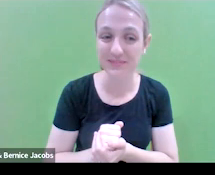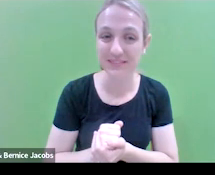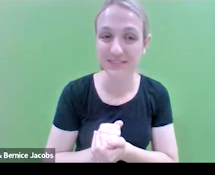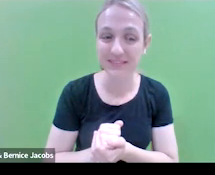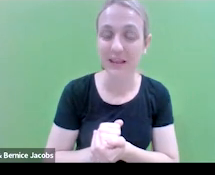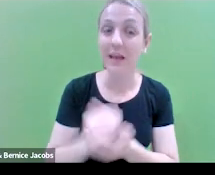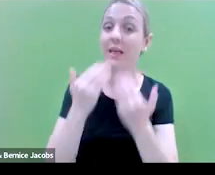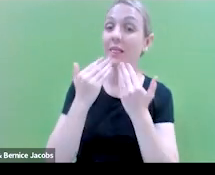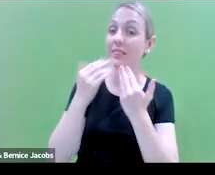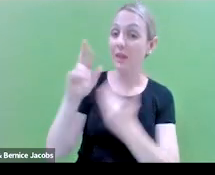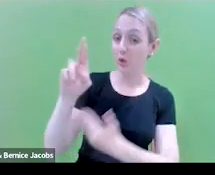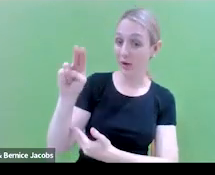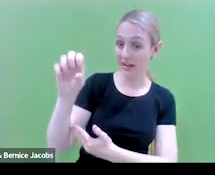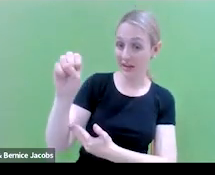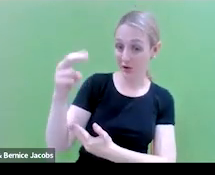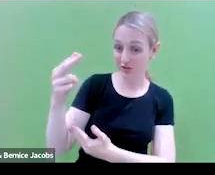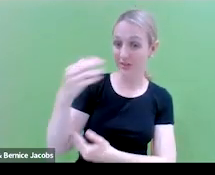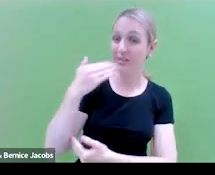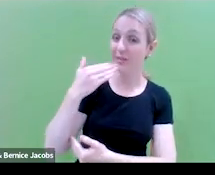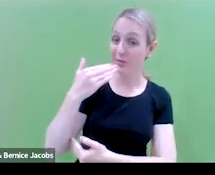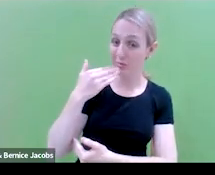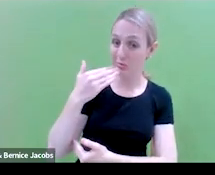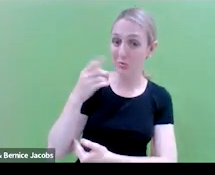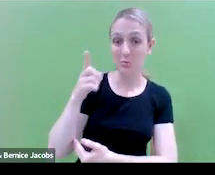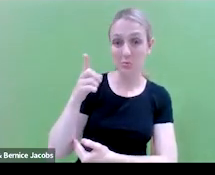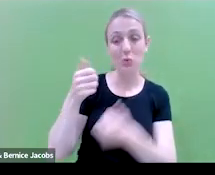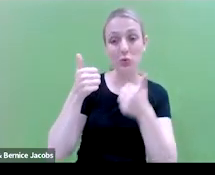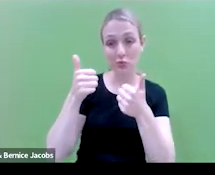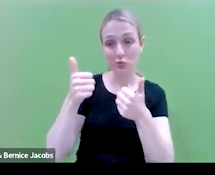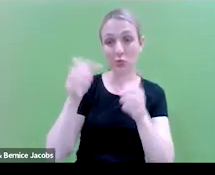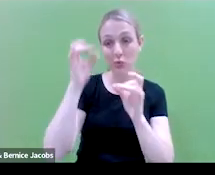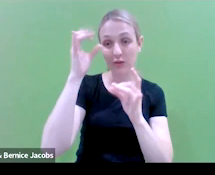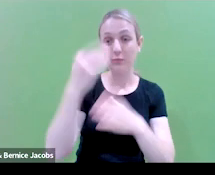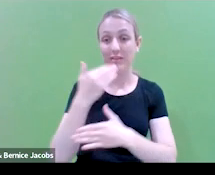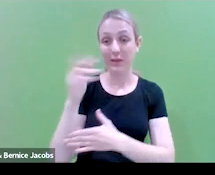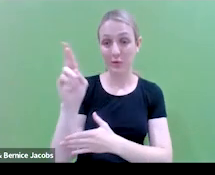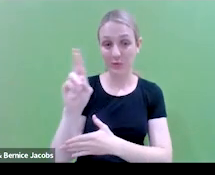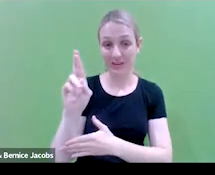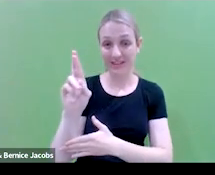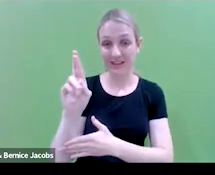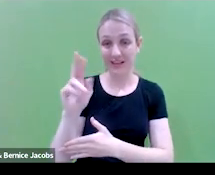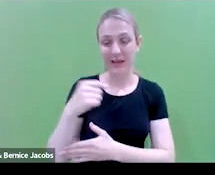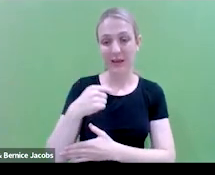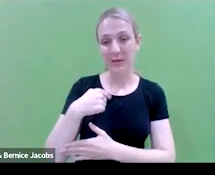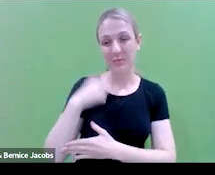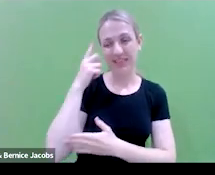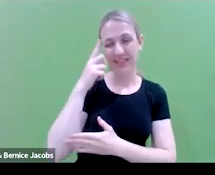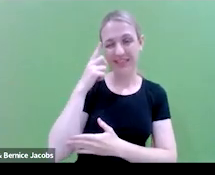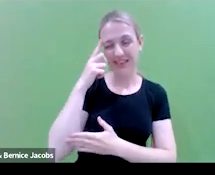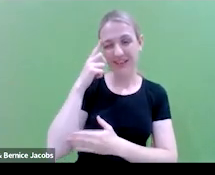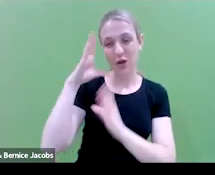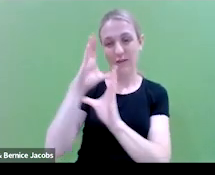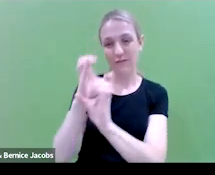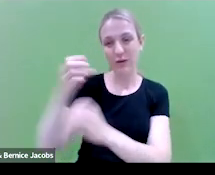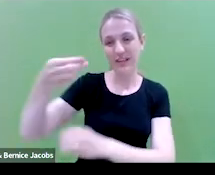Thanks so much, Ranesh. That's a very valuable contribution. Thank you very much. I think the focus on